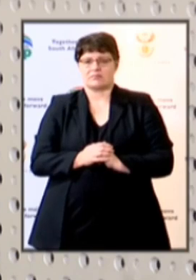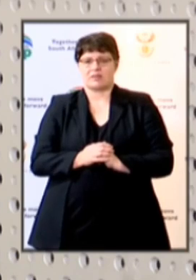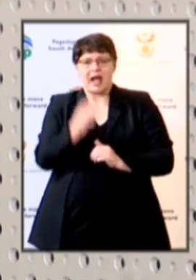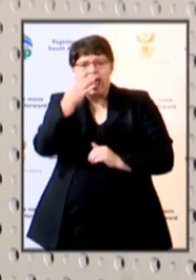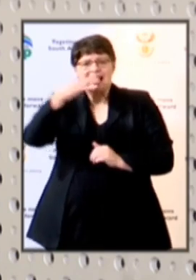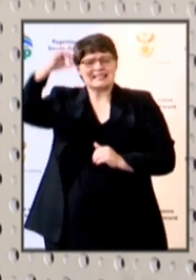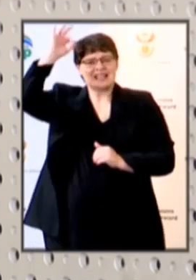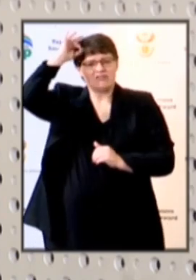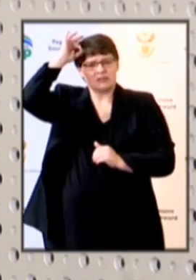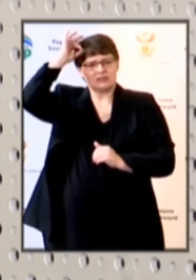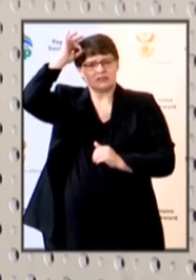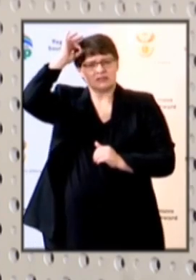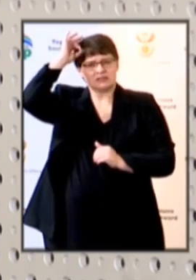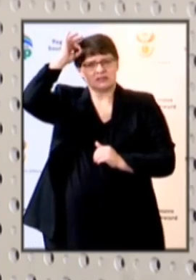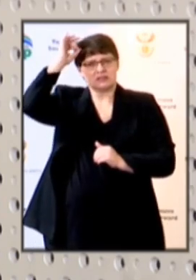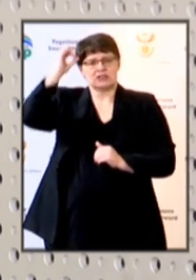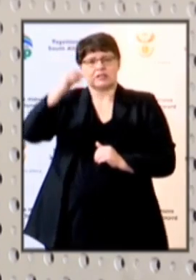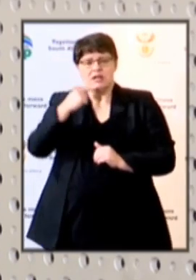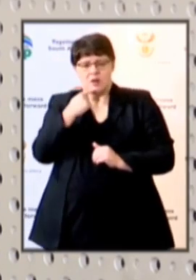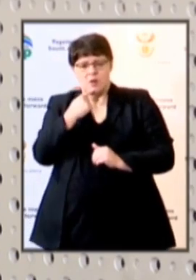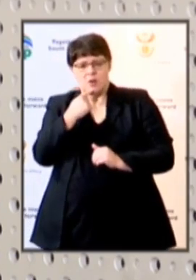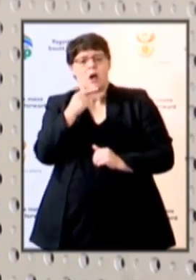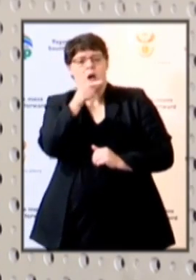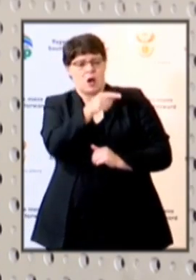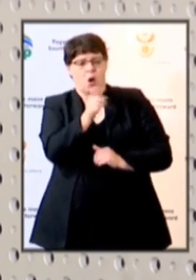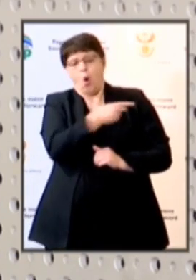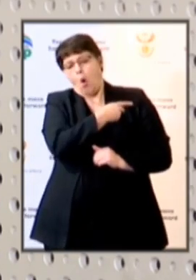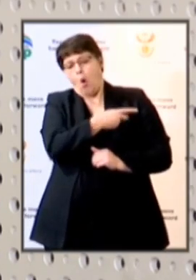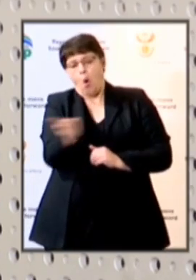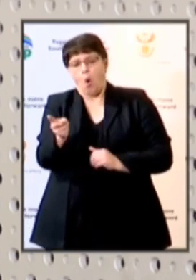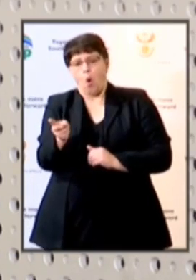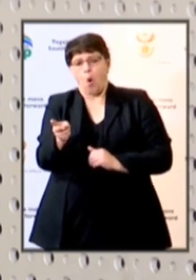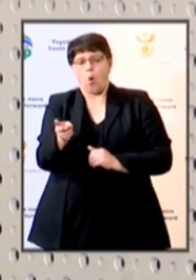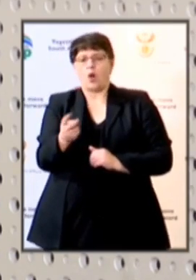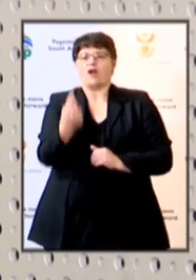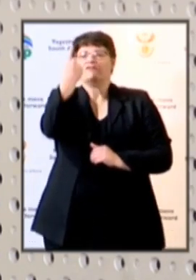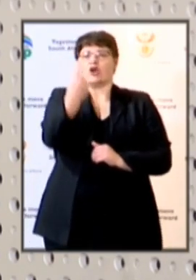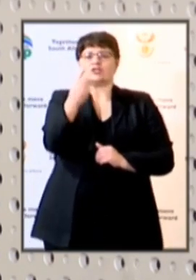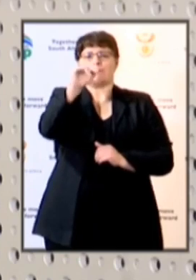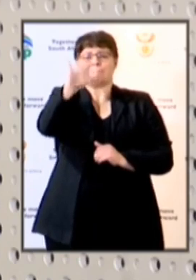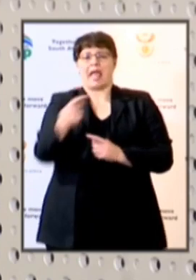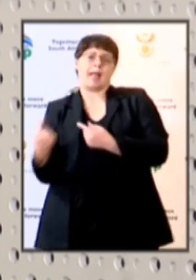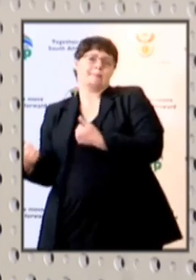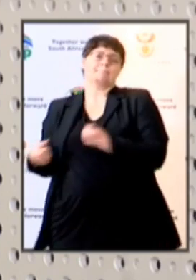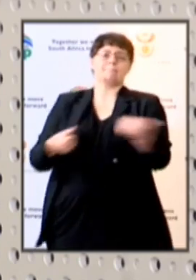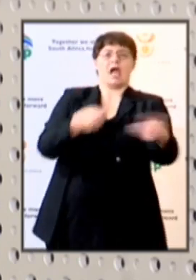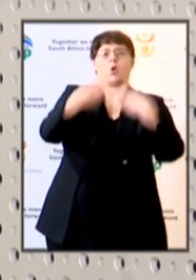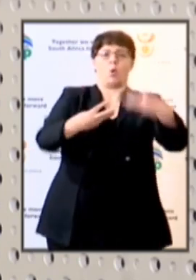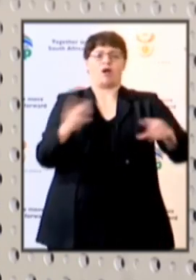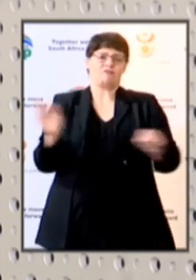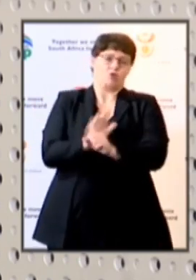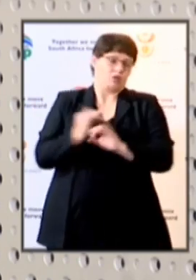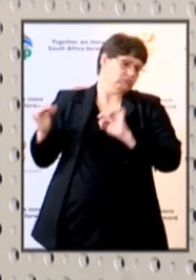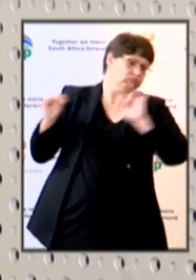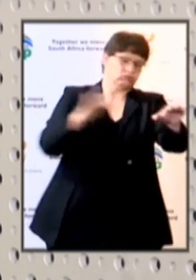phased return to work. It's not everybody return to work on the same day. It will be phased in.